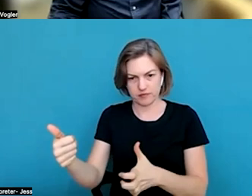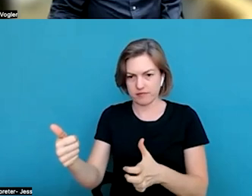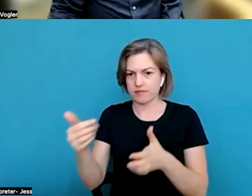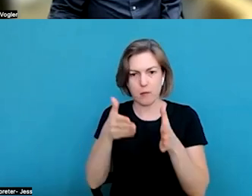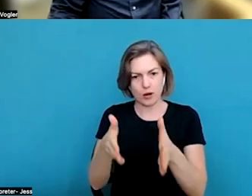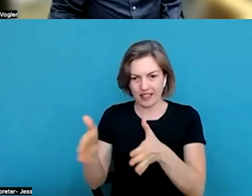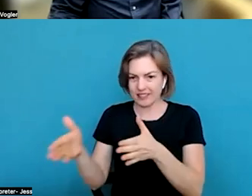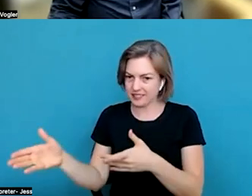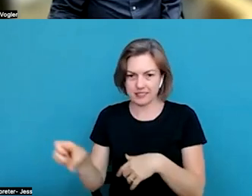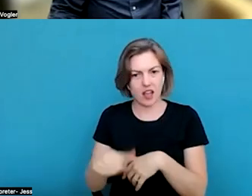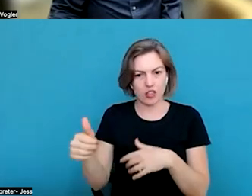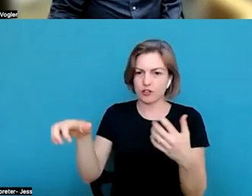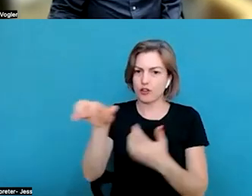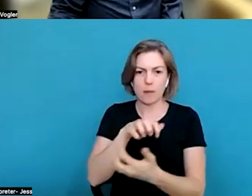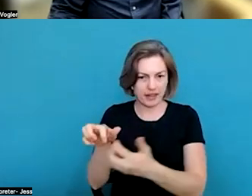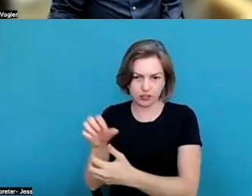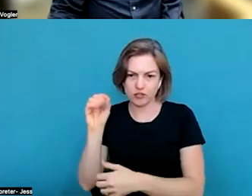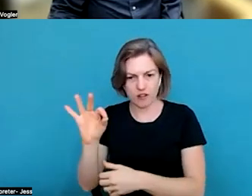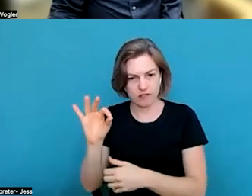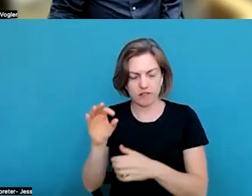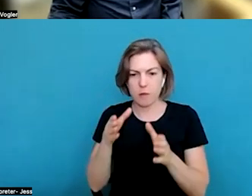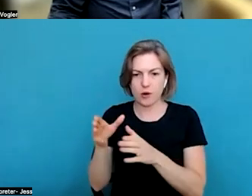modalities and other combinations of modalities.